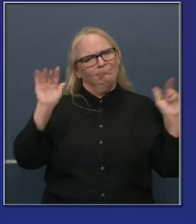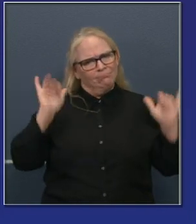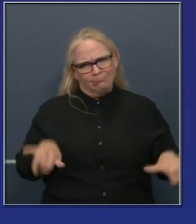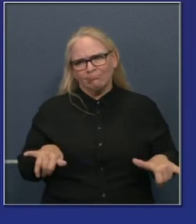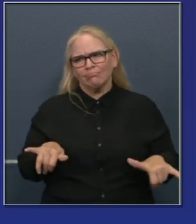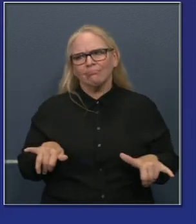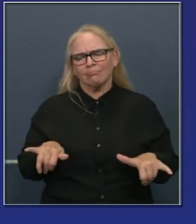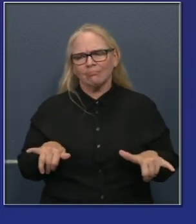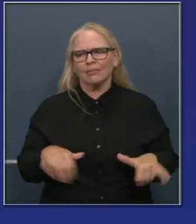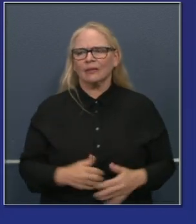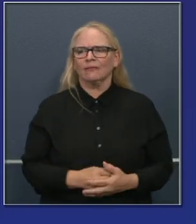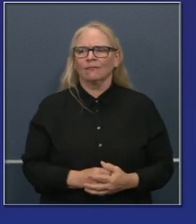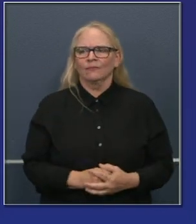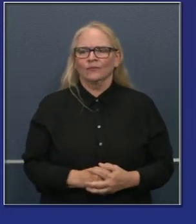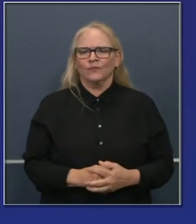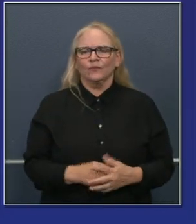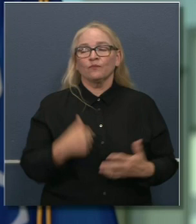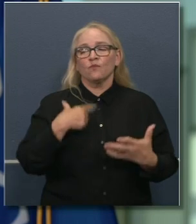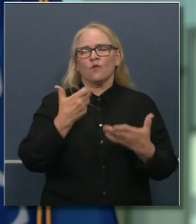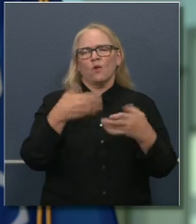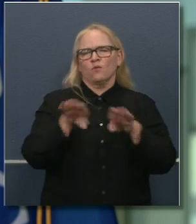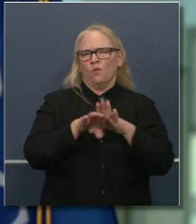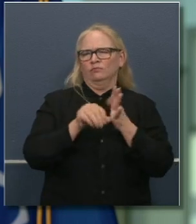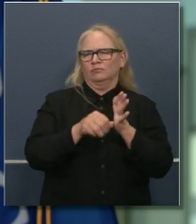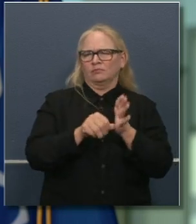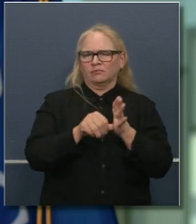close with this. None of us